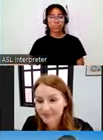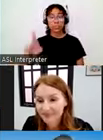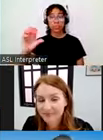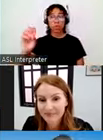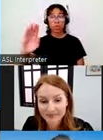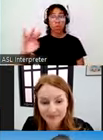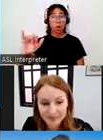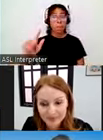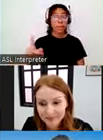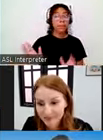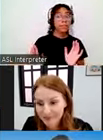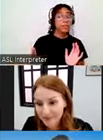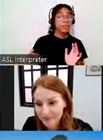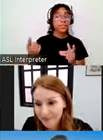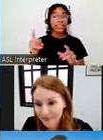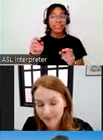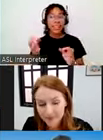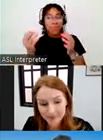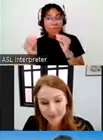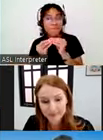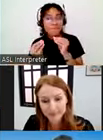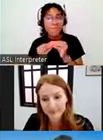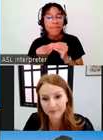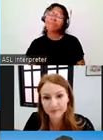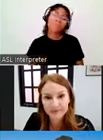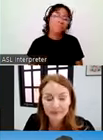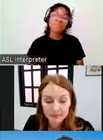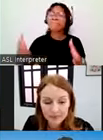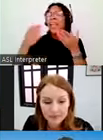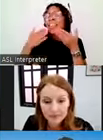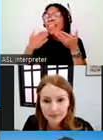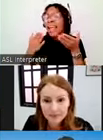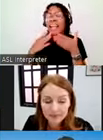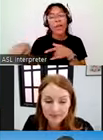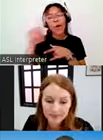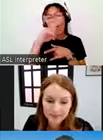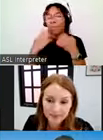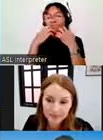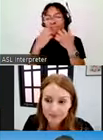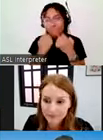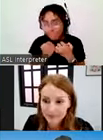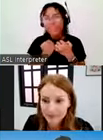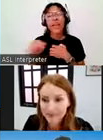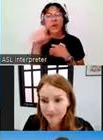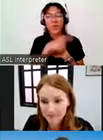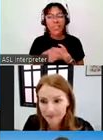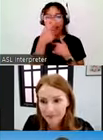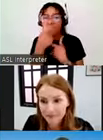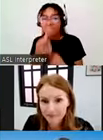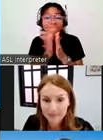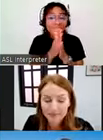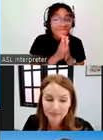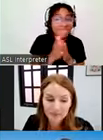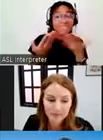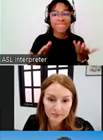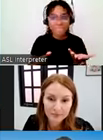I think you did it, Charlotte. Thanks again to all of you for participating today. We really appreciate your attention and interest and look forward to seeing you